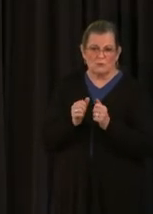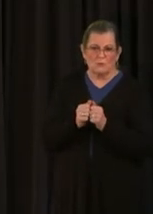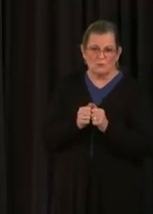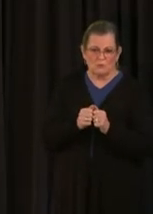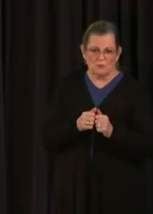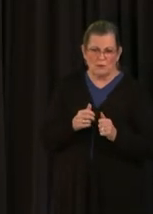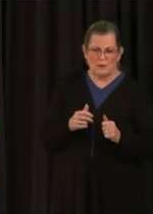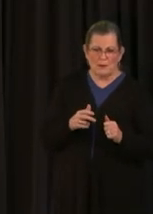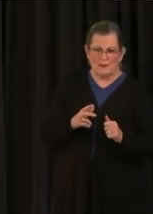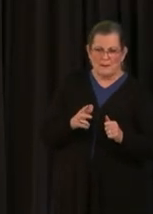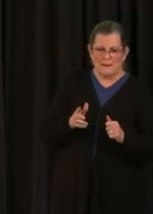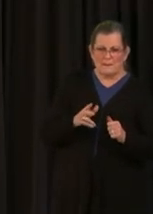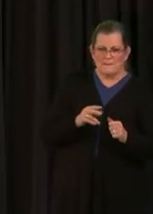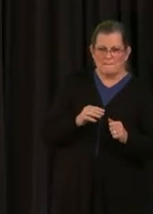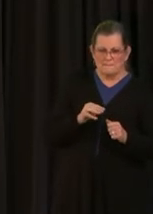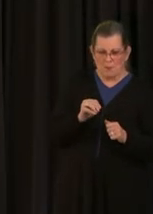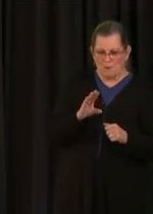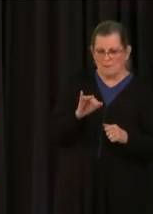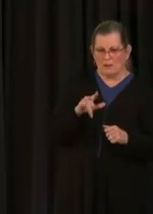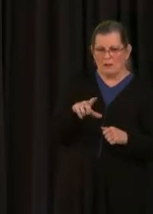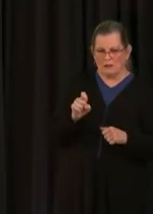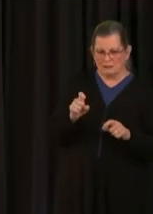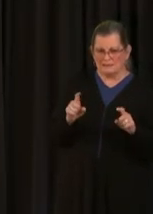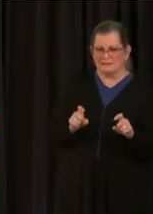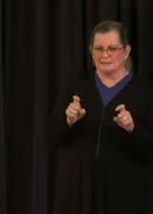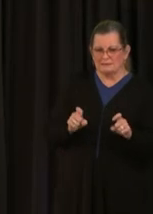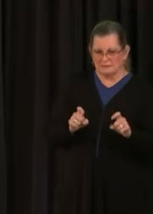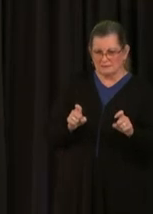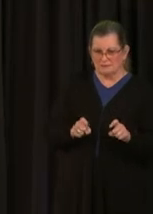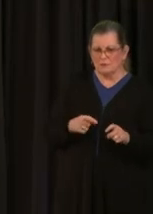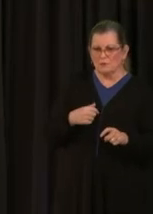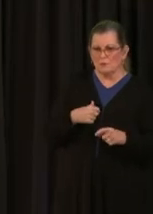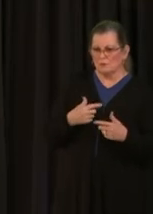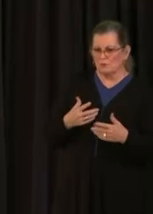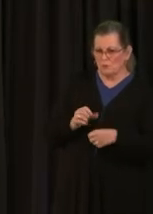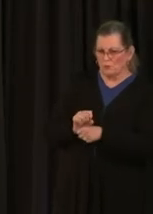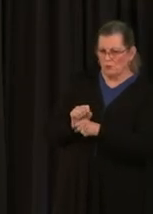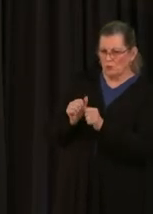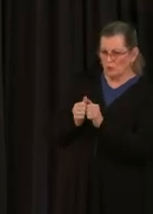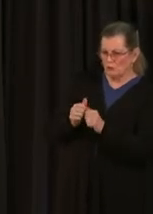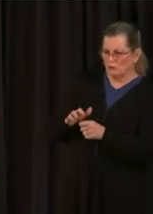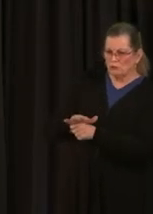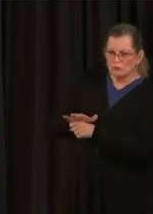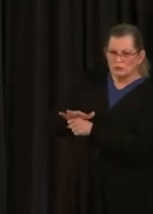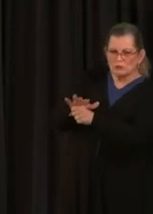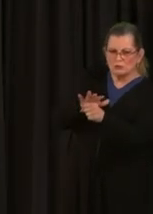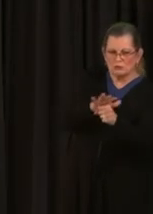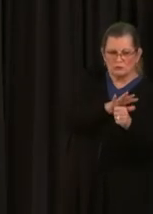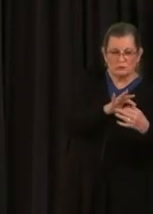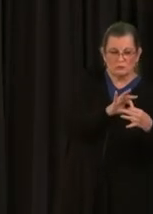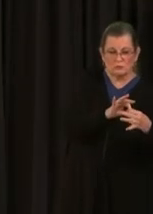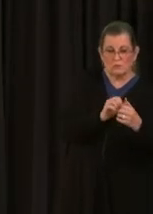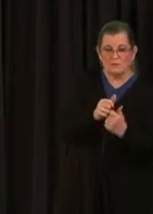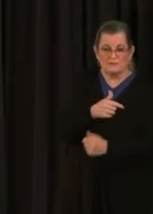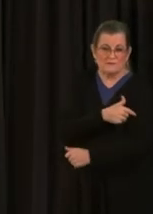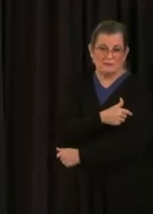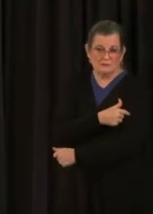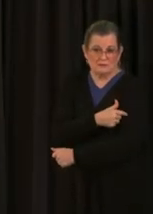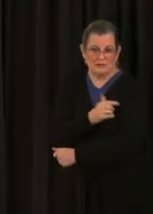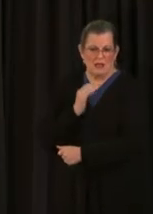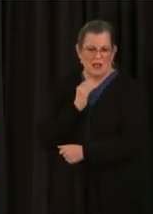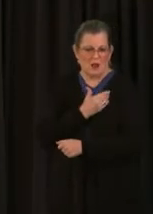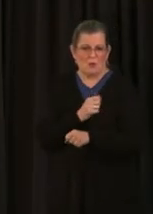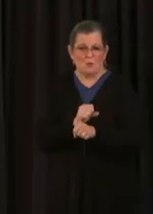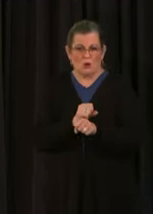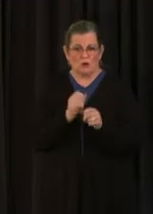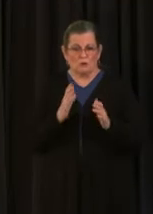We already have in place enhanced filtration throughout our bus system, and we're working with our bus manufacturers